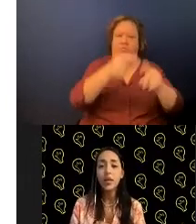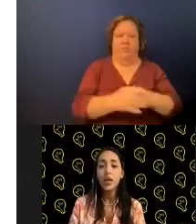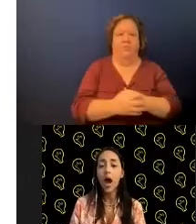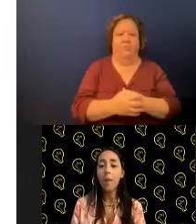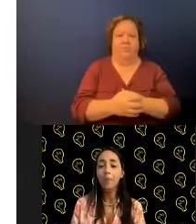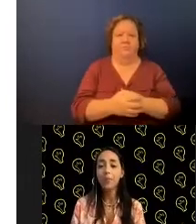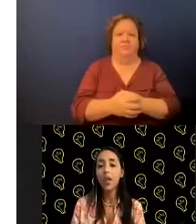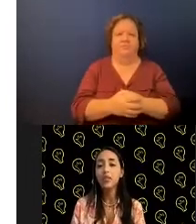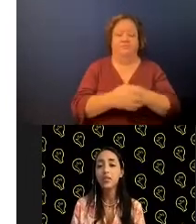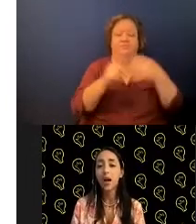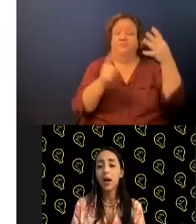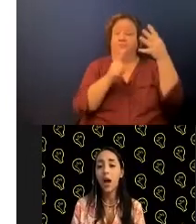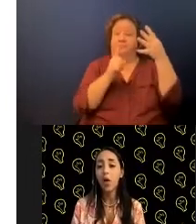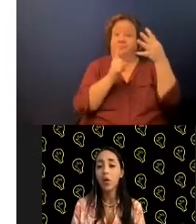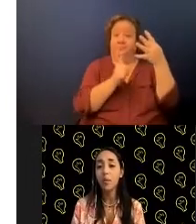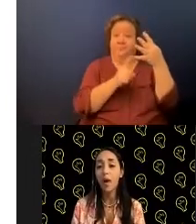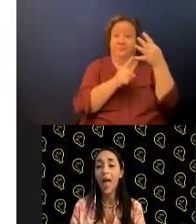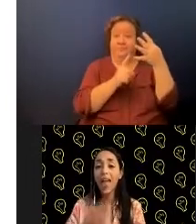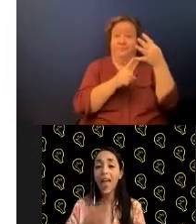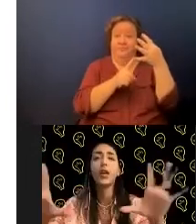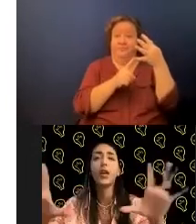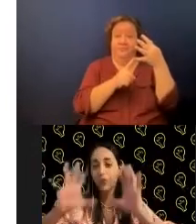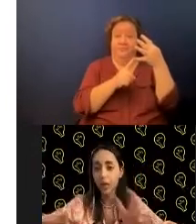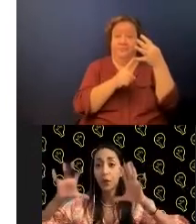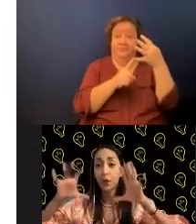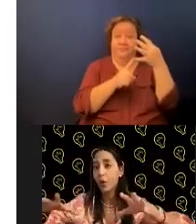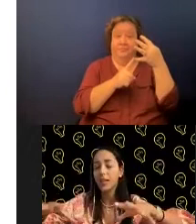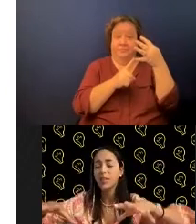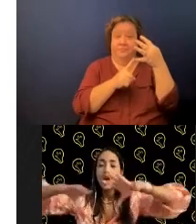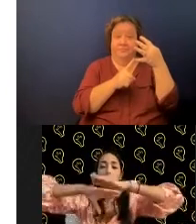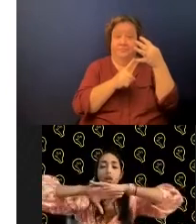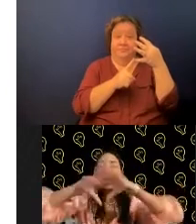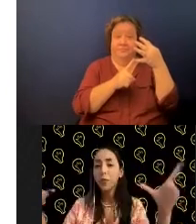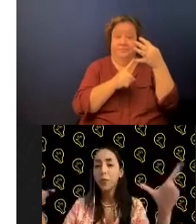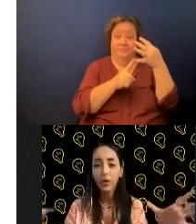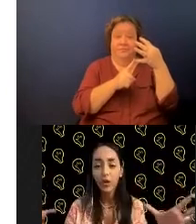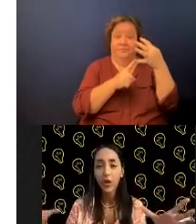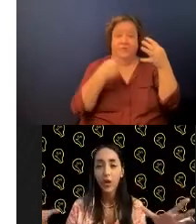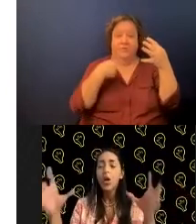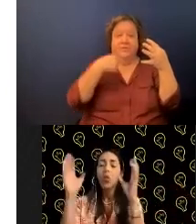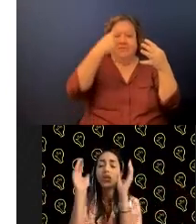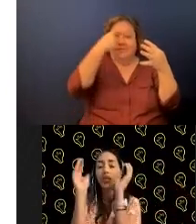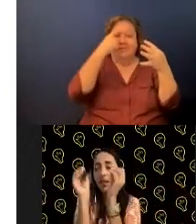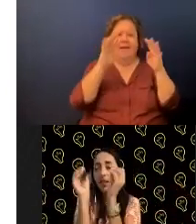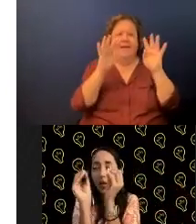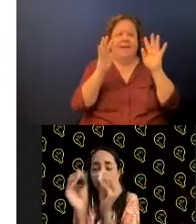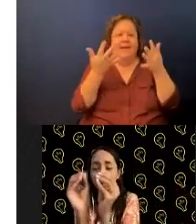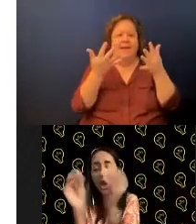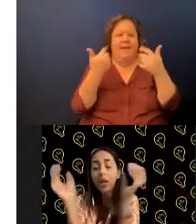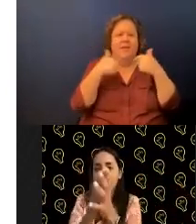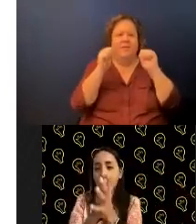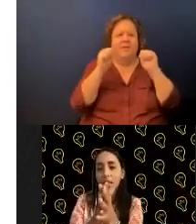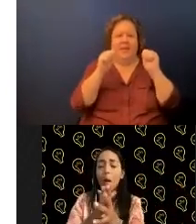experiences is our innovative training formats. We love microlearning, which